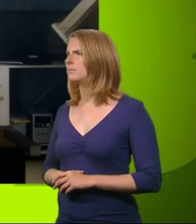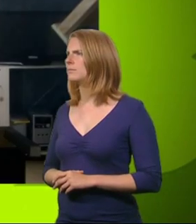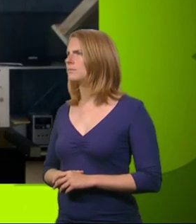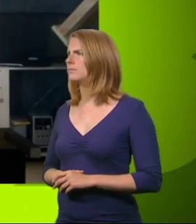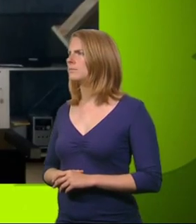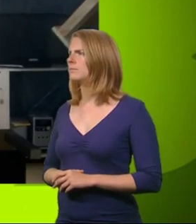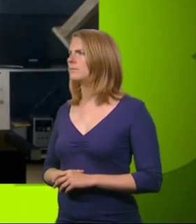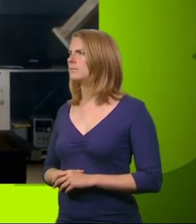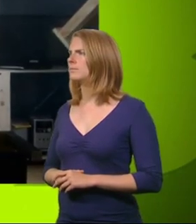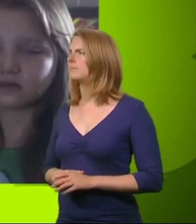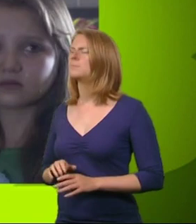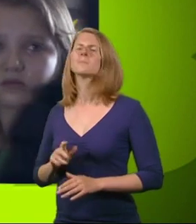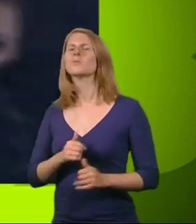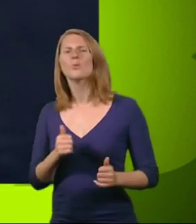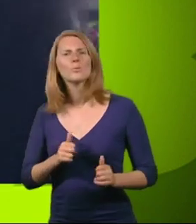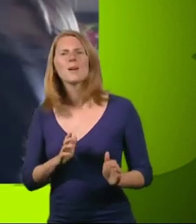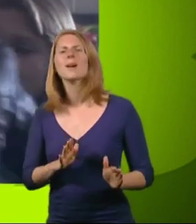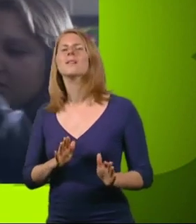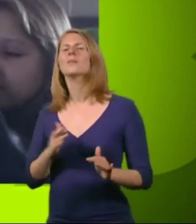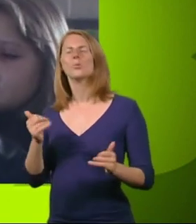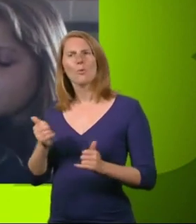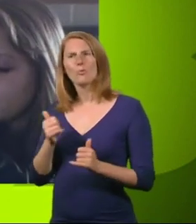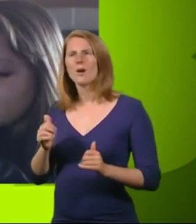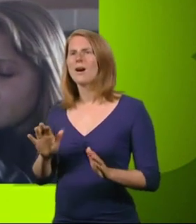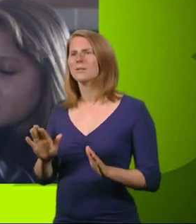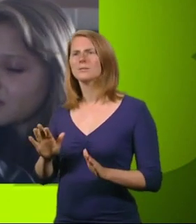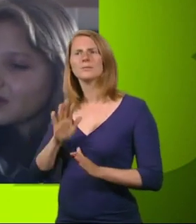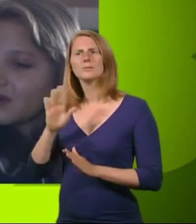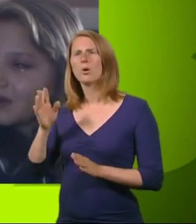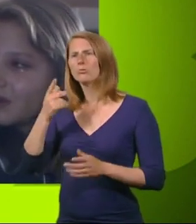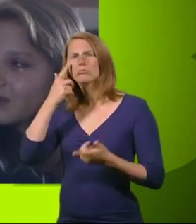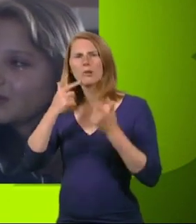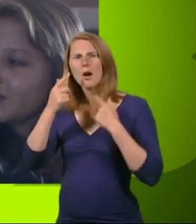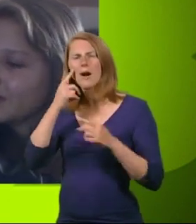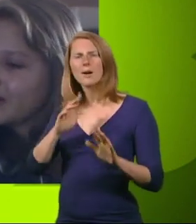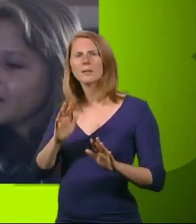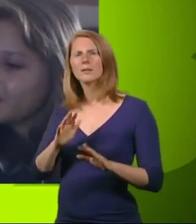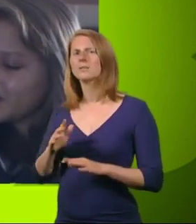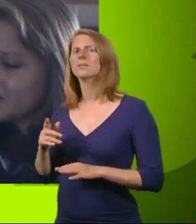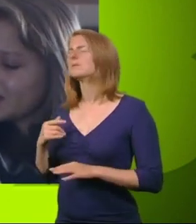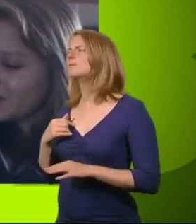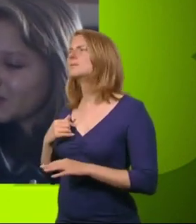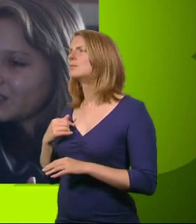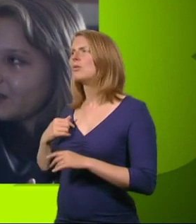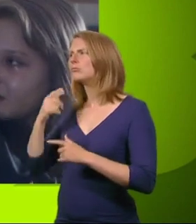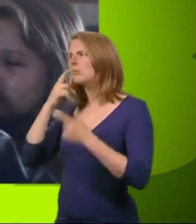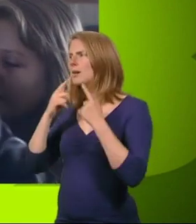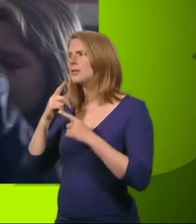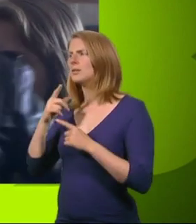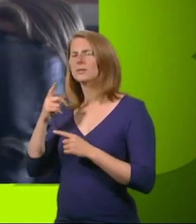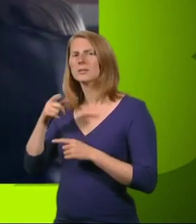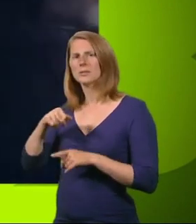Oh, it's okay. I'm here now. It's all right, you're safe, okay? Don't cry. We're not crying. It's because of the